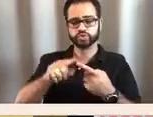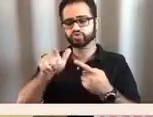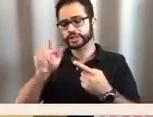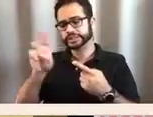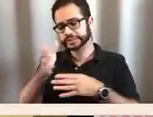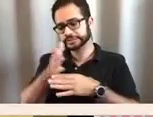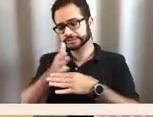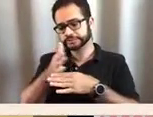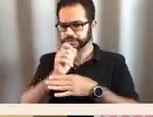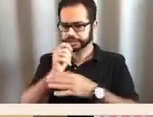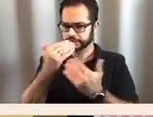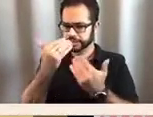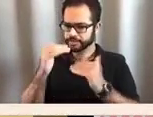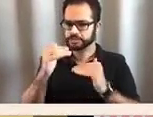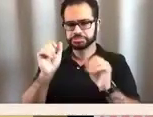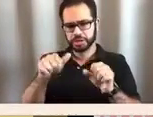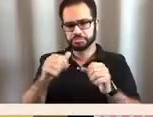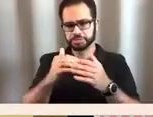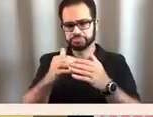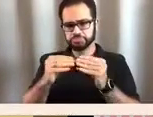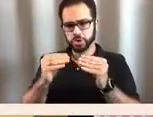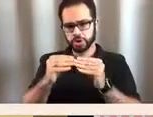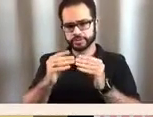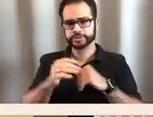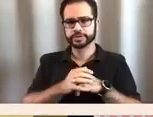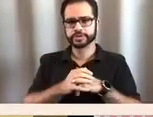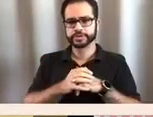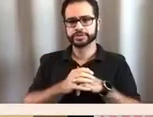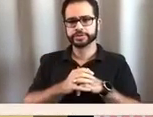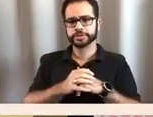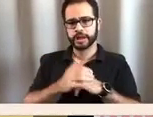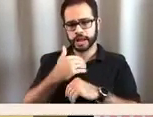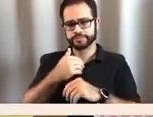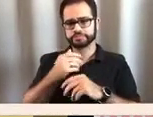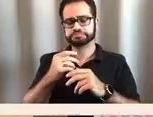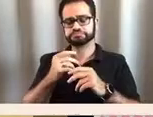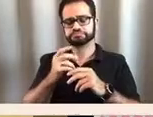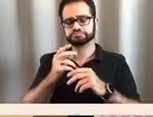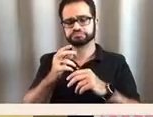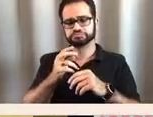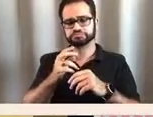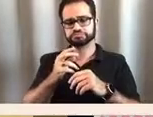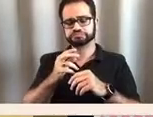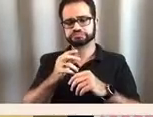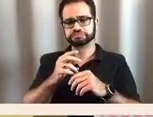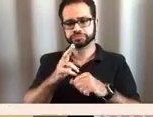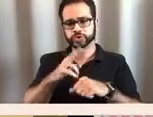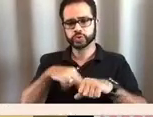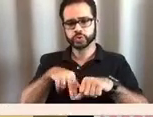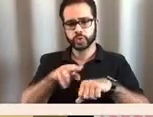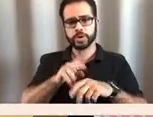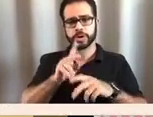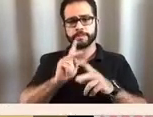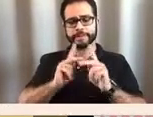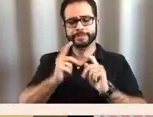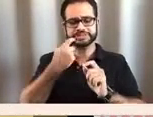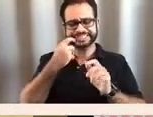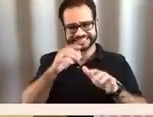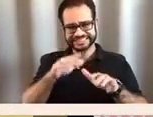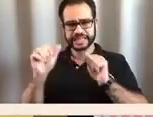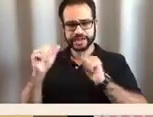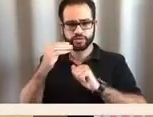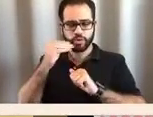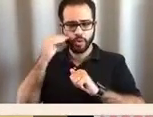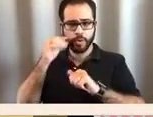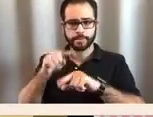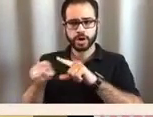that. So that's not atypical for participants to just be leaving home. But you